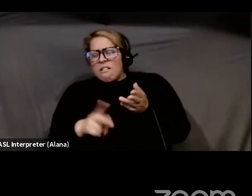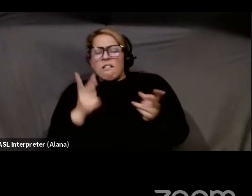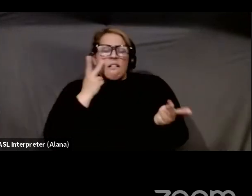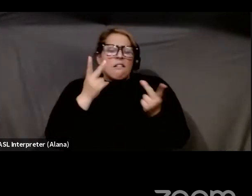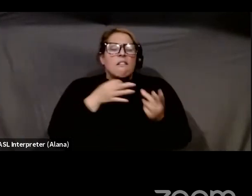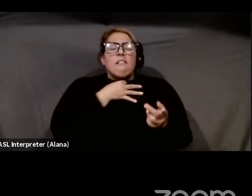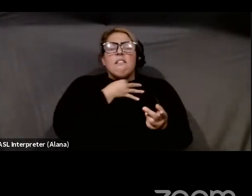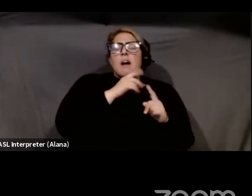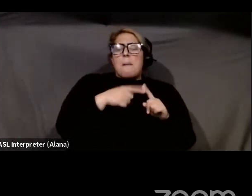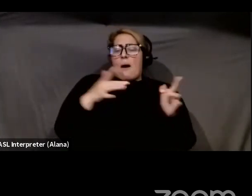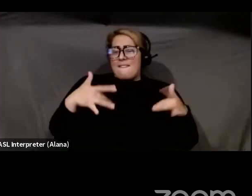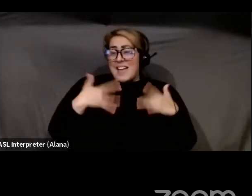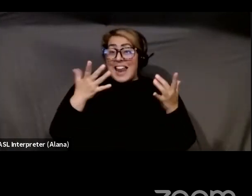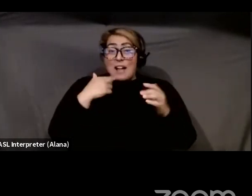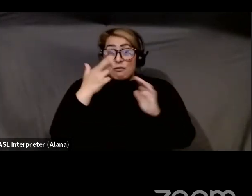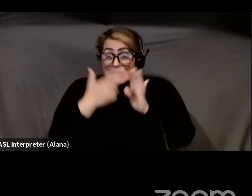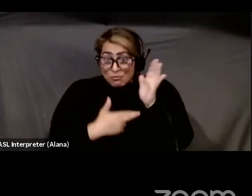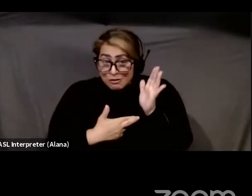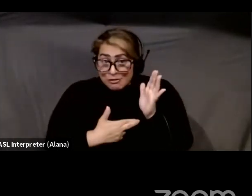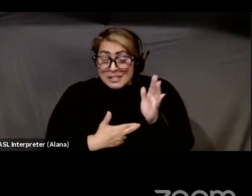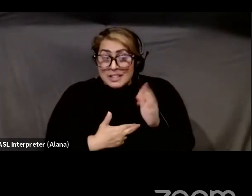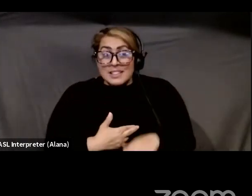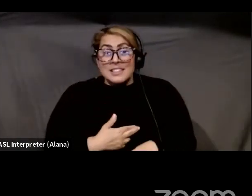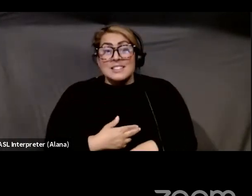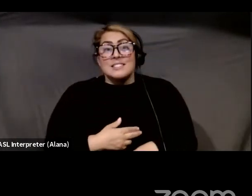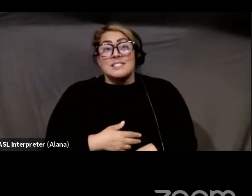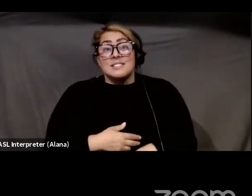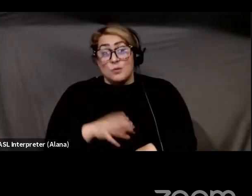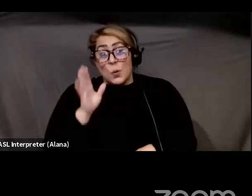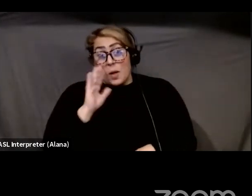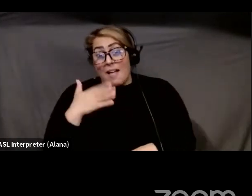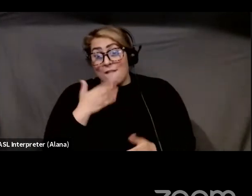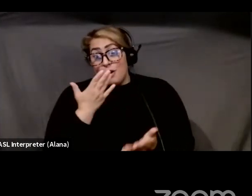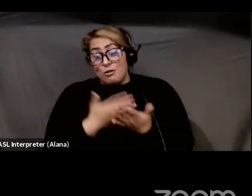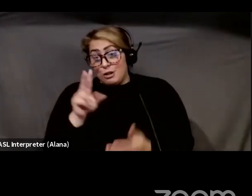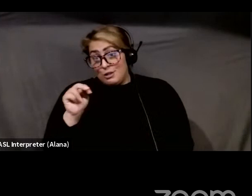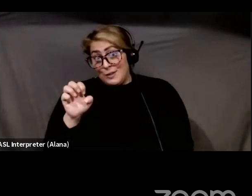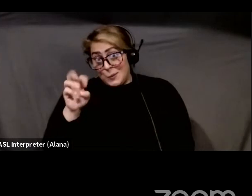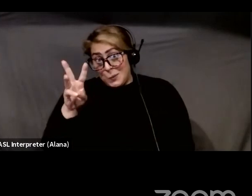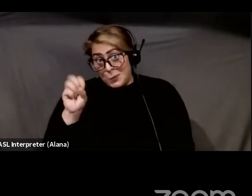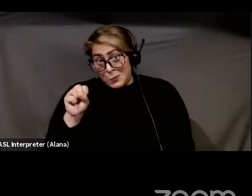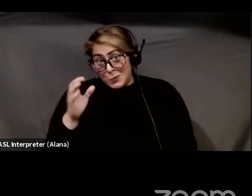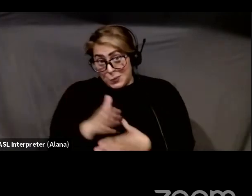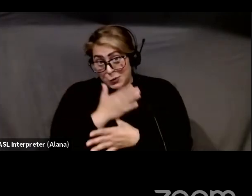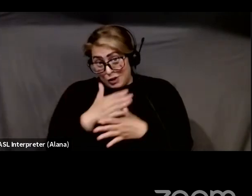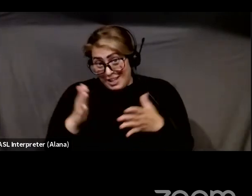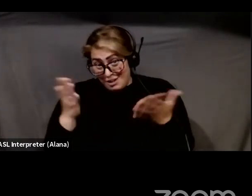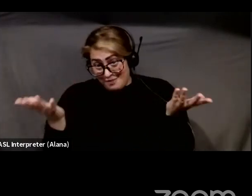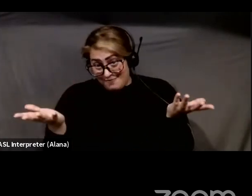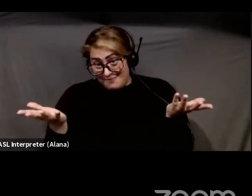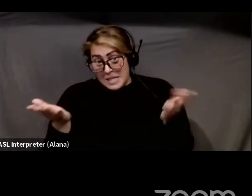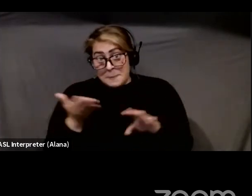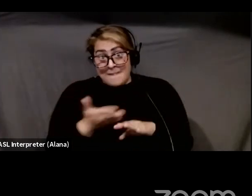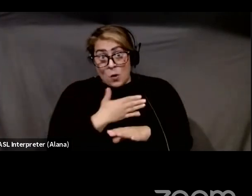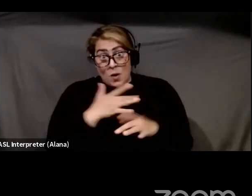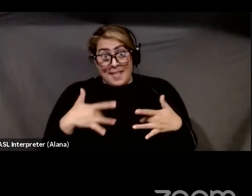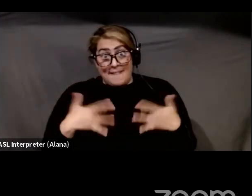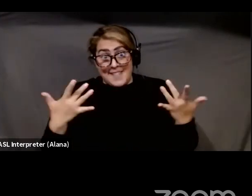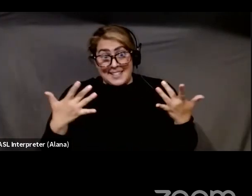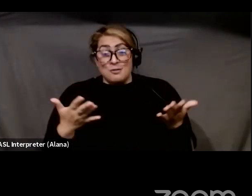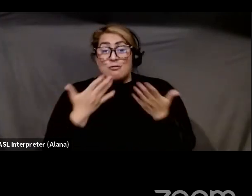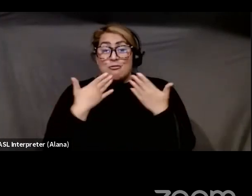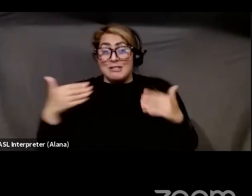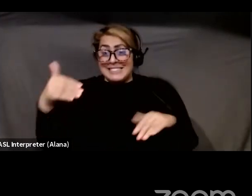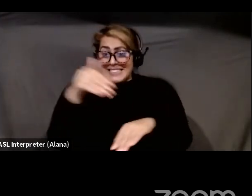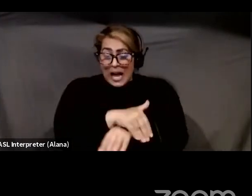also register in case we also have goodies to share before the event begins. So good night, New York City